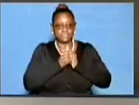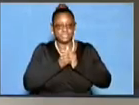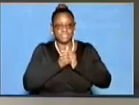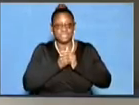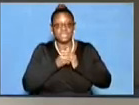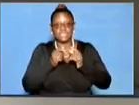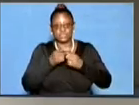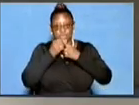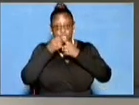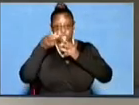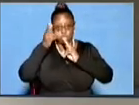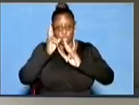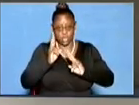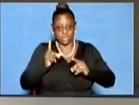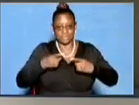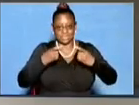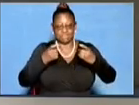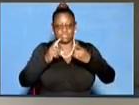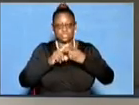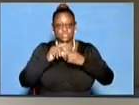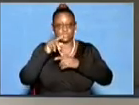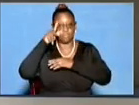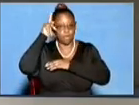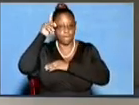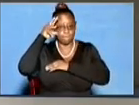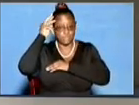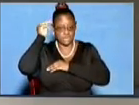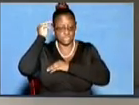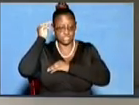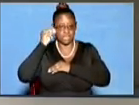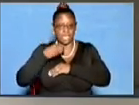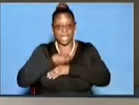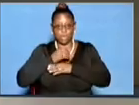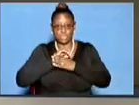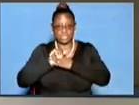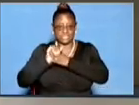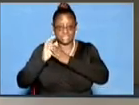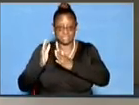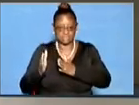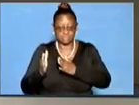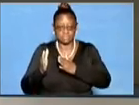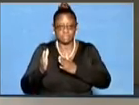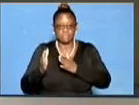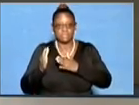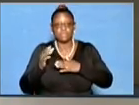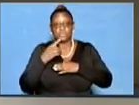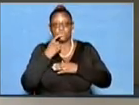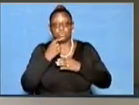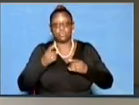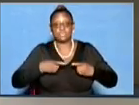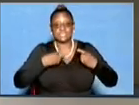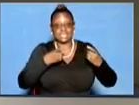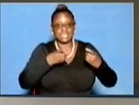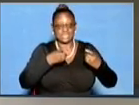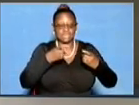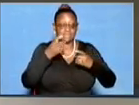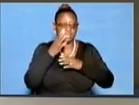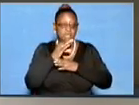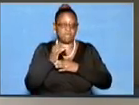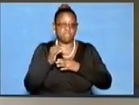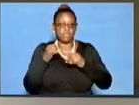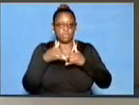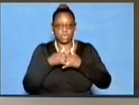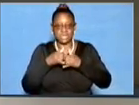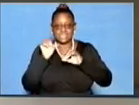A special honor bestowed on the Prime Minister overnight, the nation's leader, the guest of Onyx Magazine, who presented him with a special